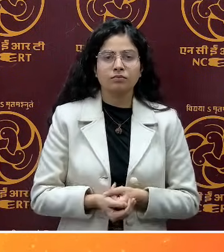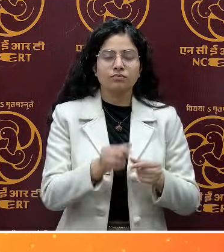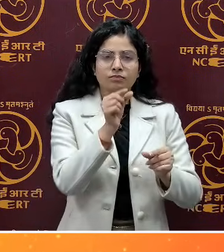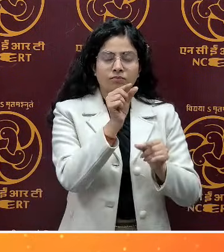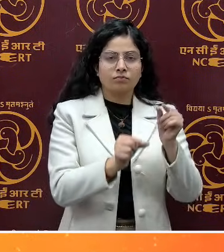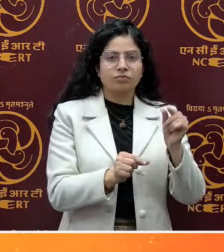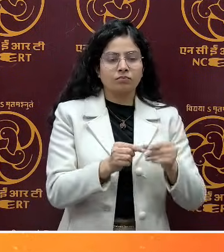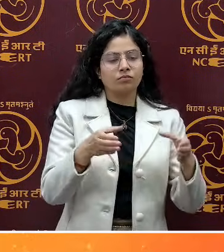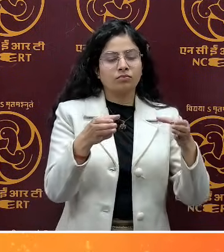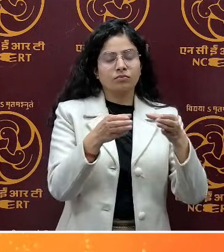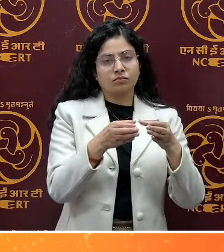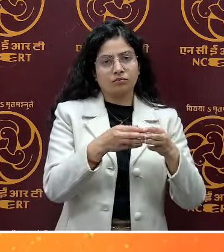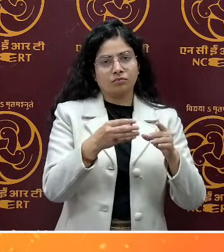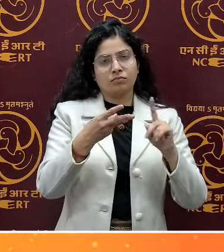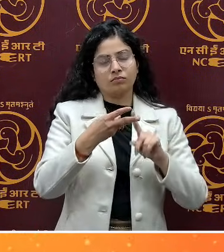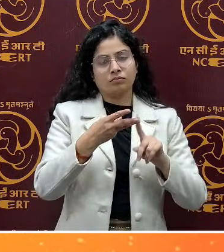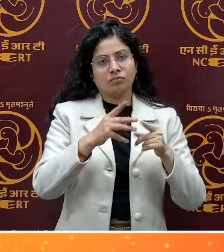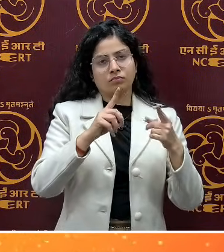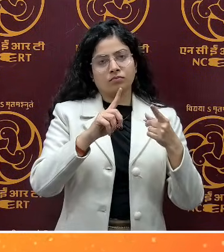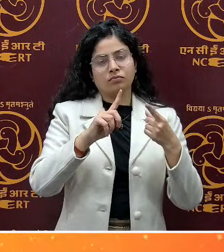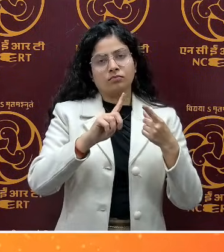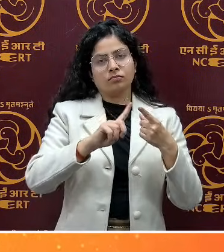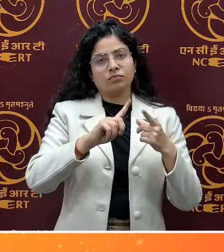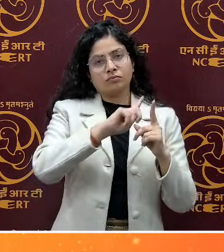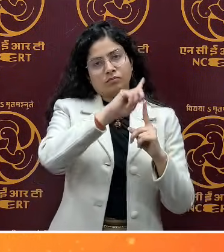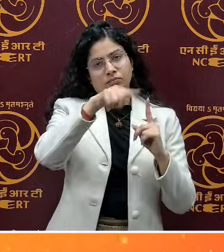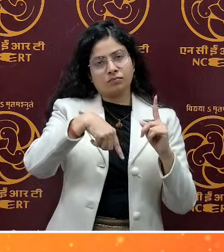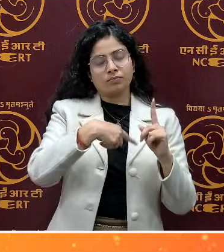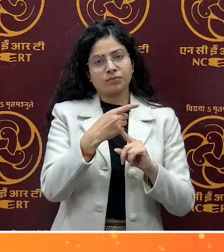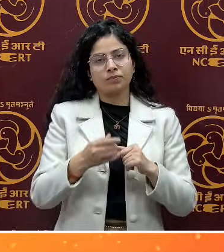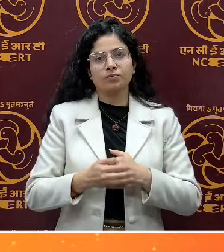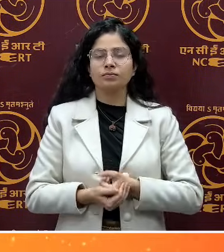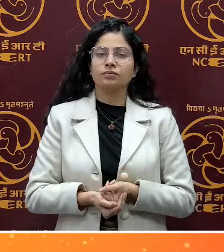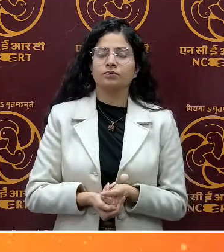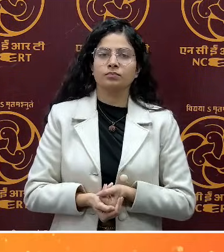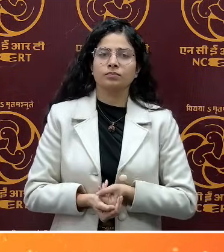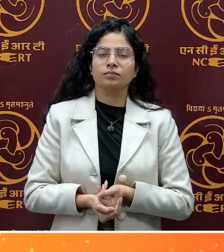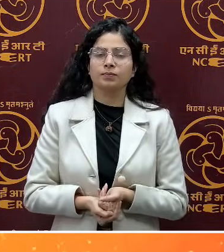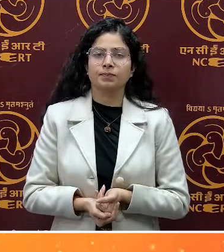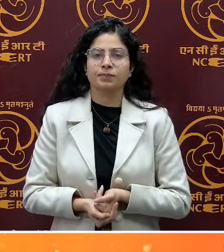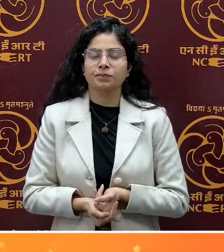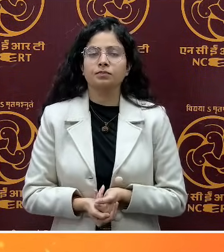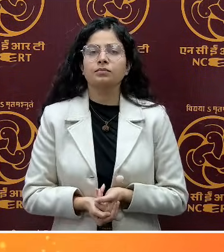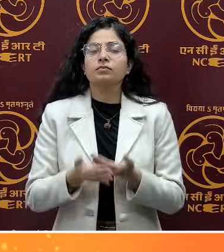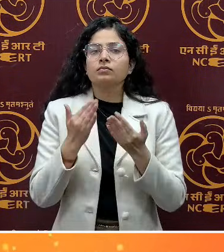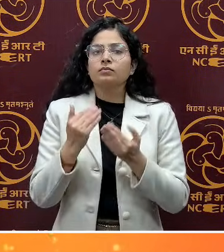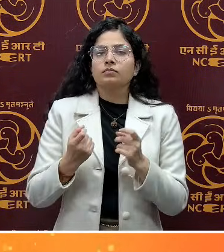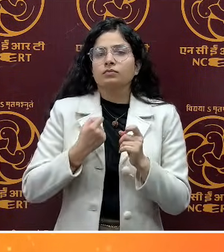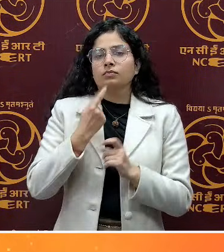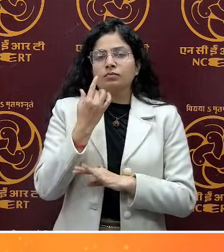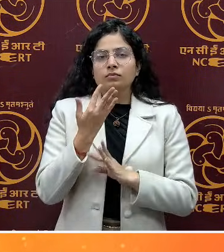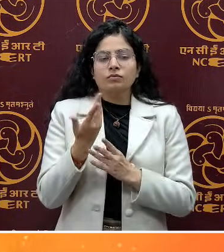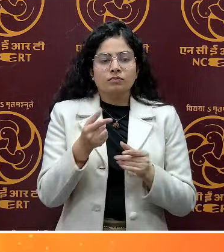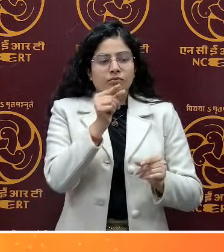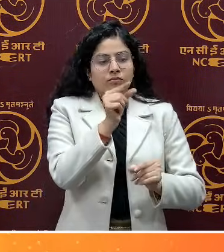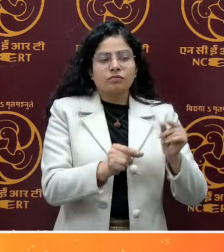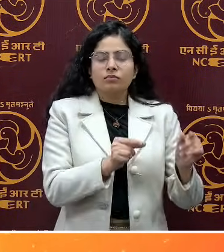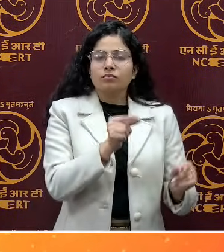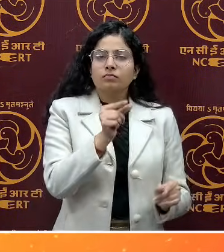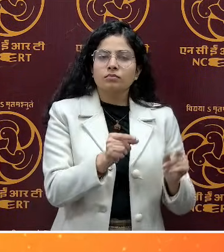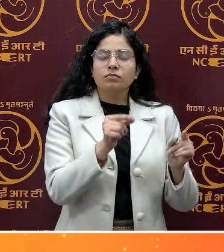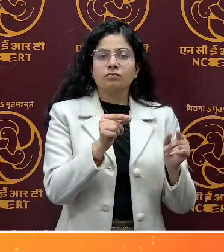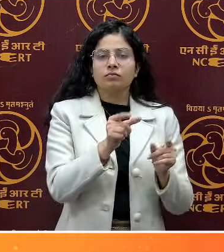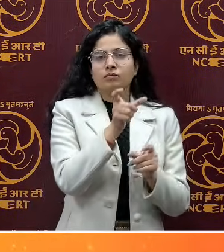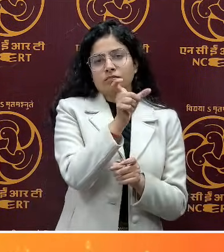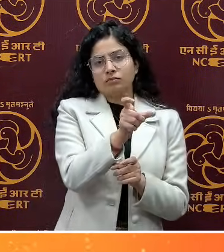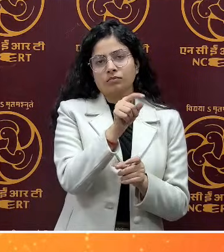population, community and an ecosystem. So what do we understand by population, right?